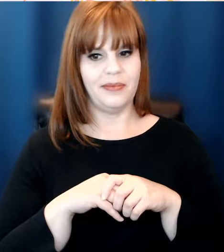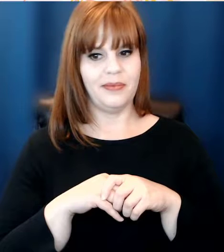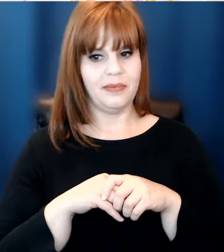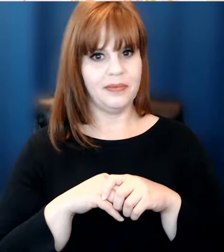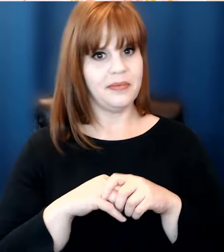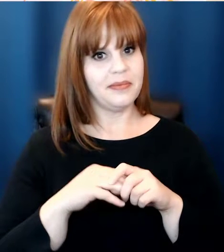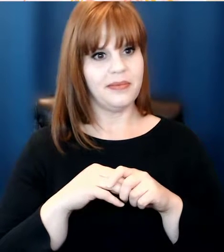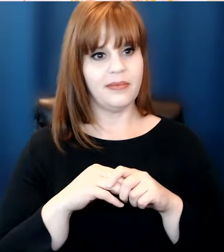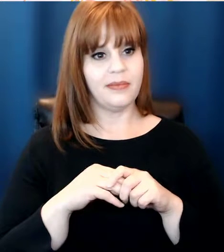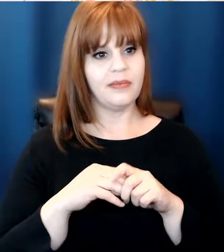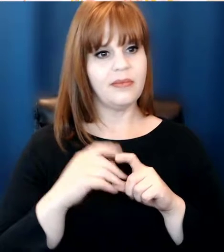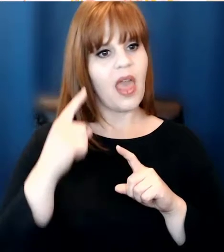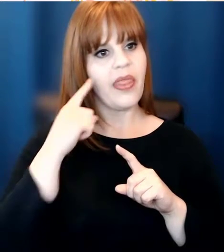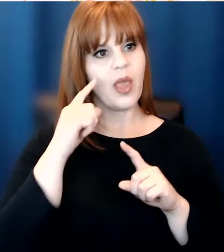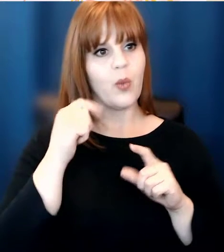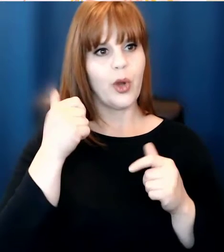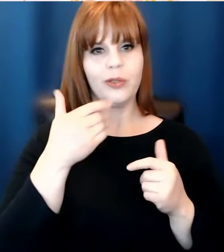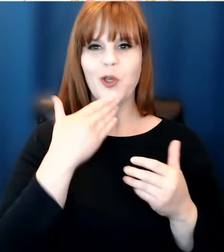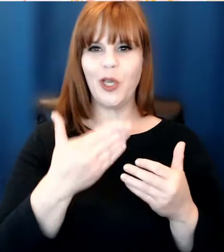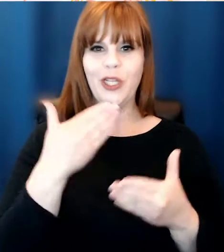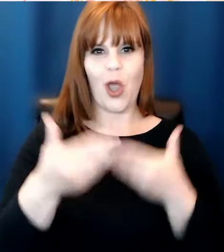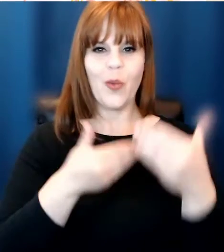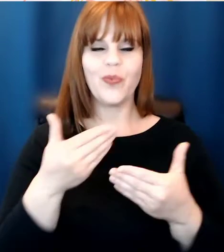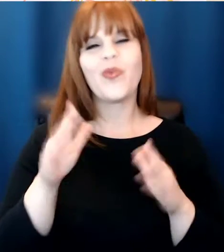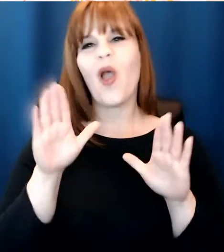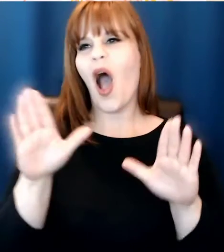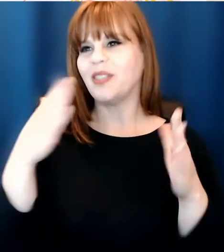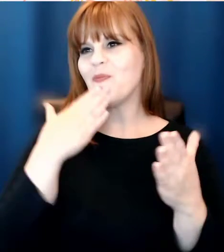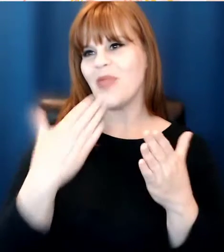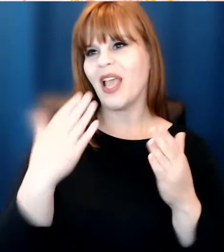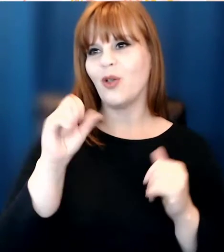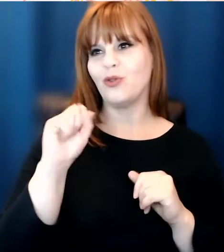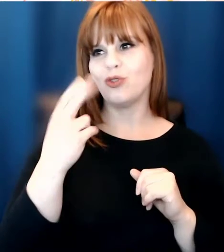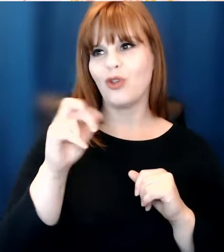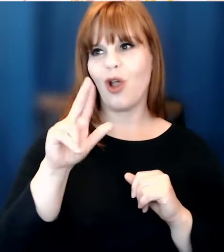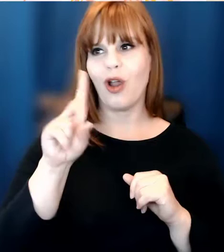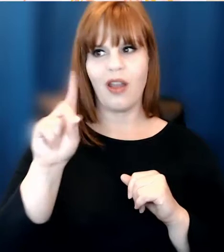And I think we're good to go. Awesome. Thanks so much, Sharda.